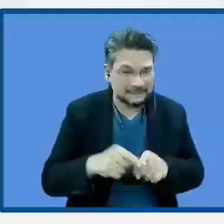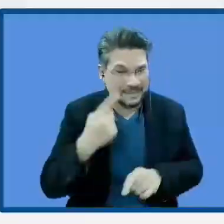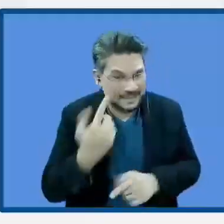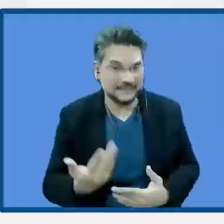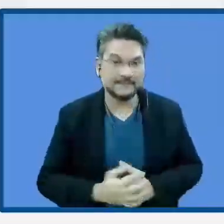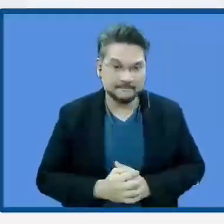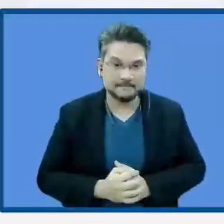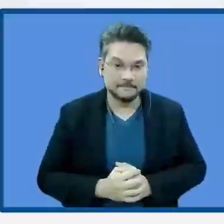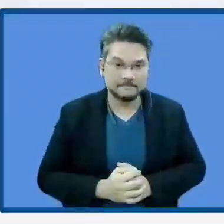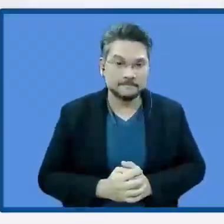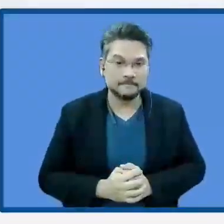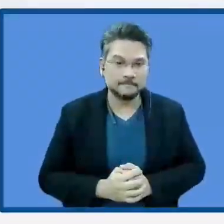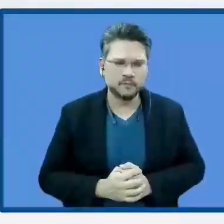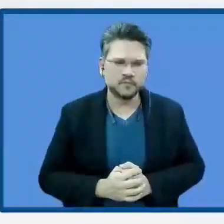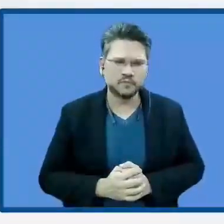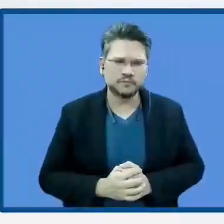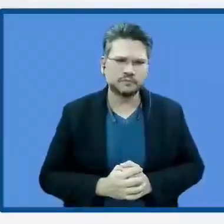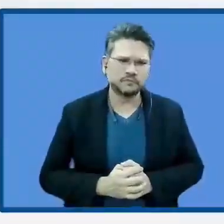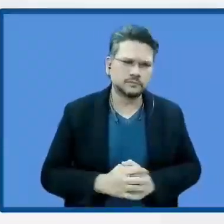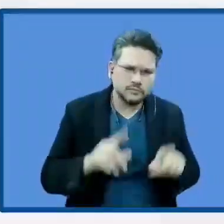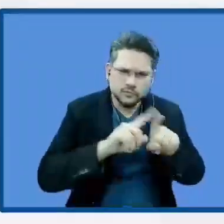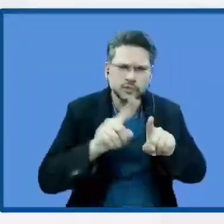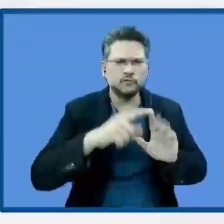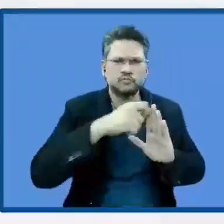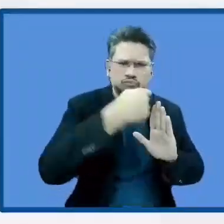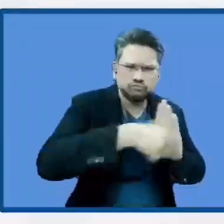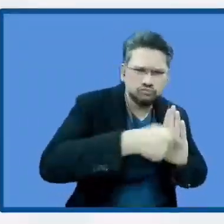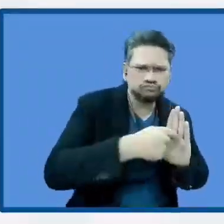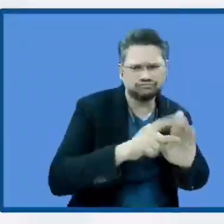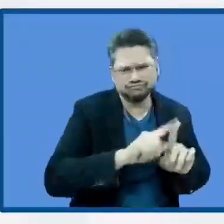In all the projects we have,